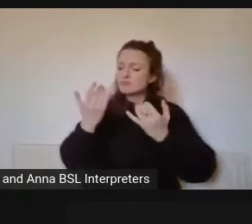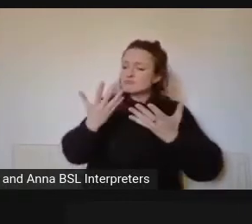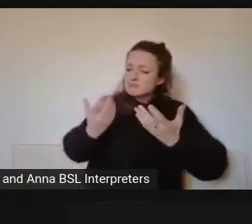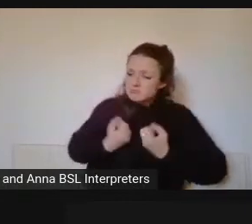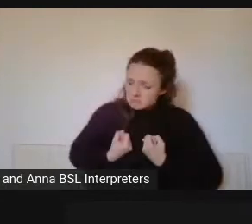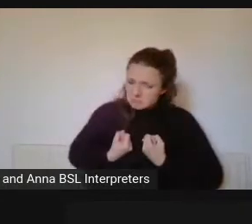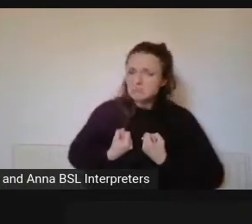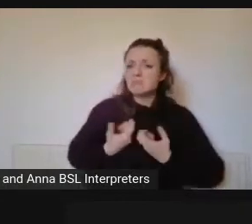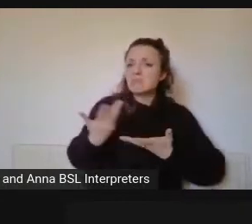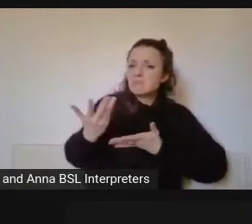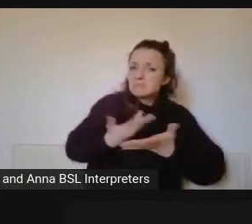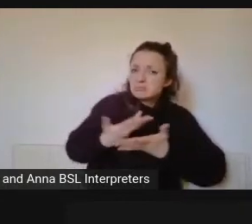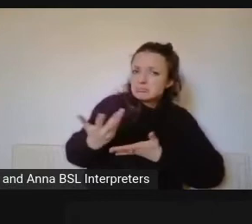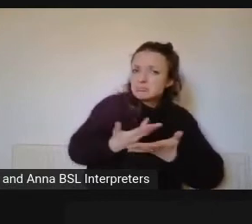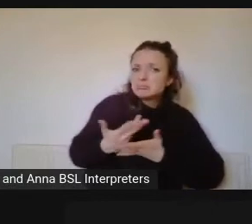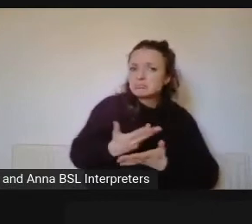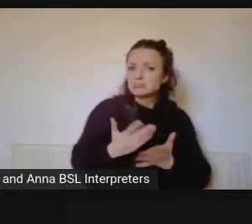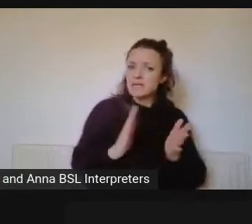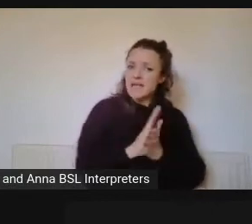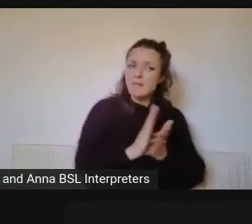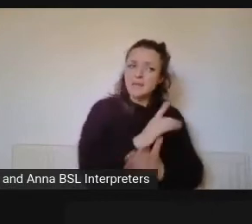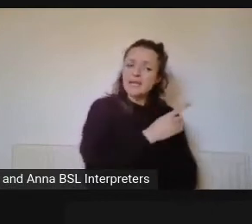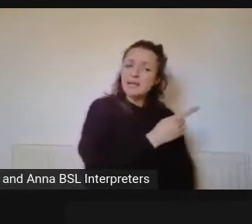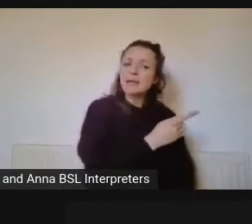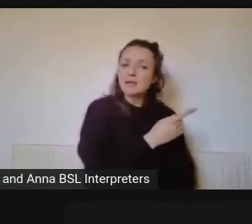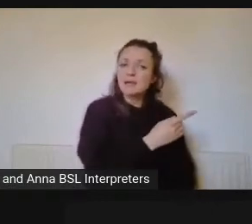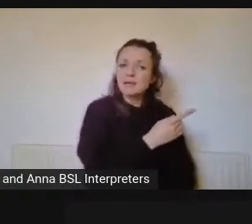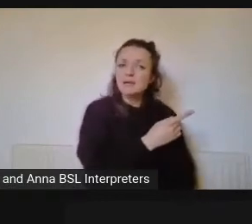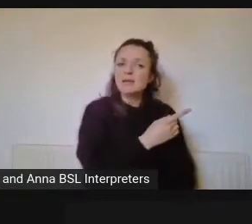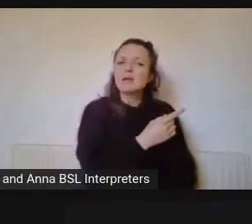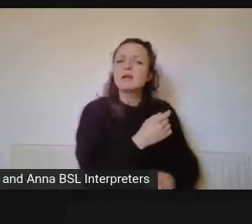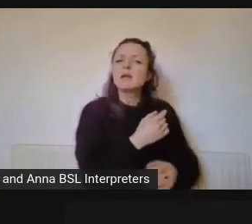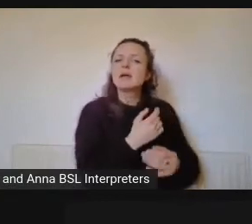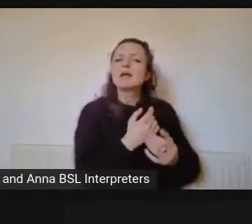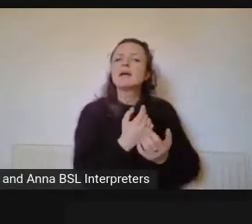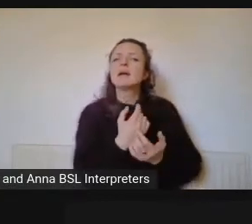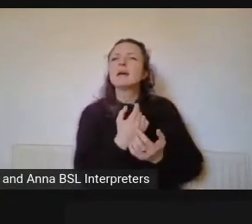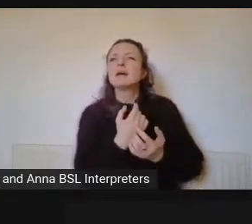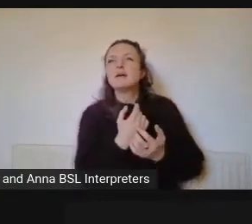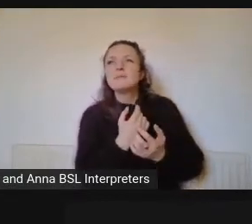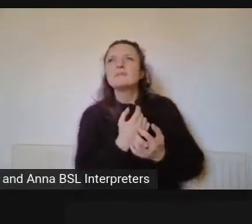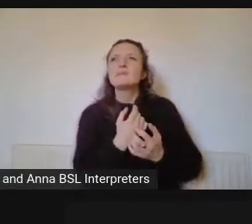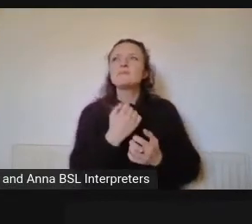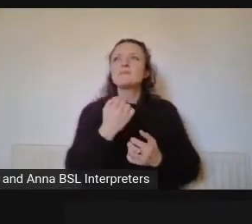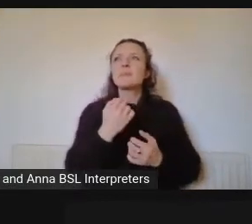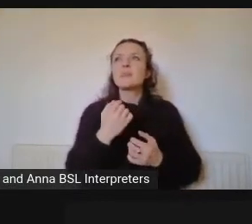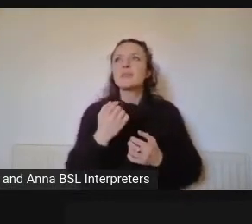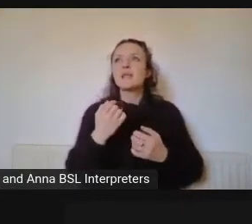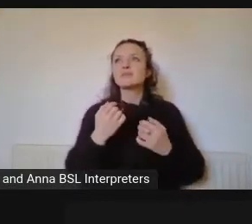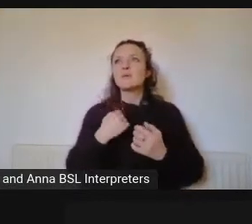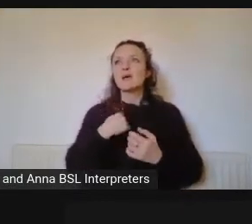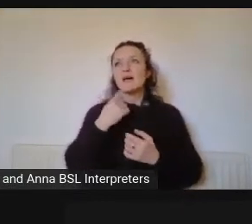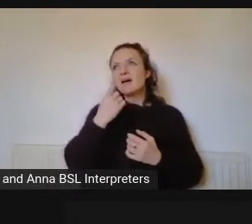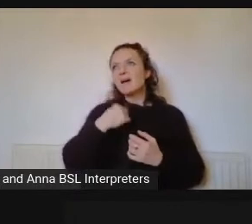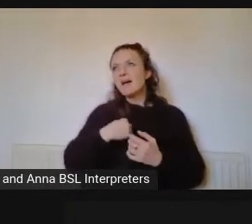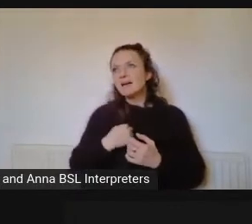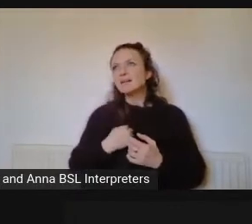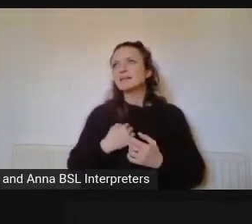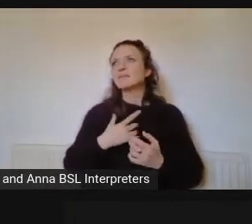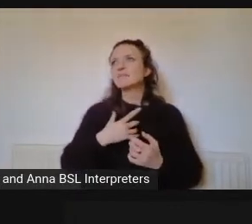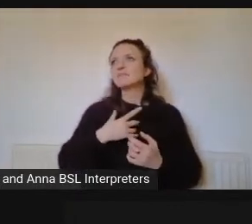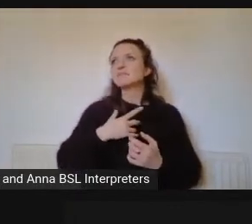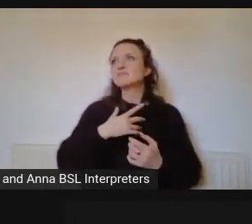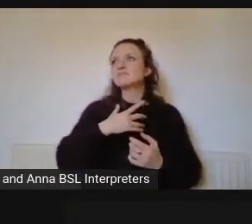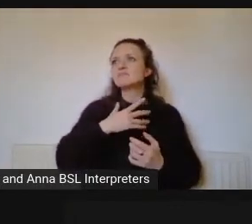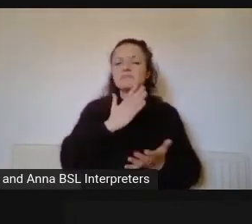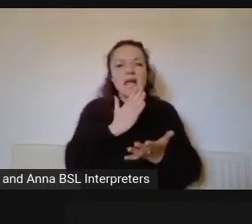So I think that, yeah, it's very, if I would be trying to change it from within, I think it would be very important to